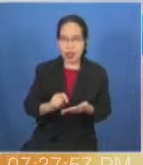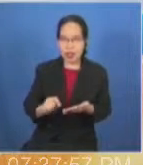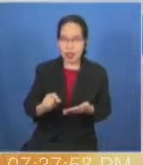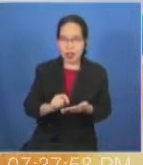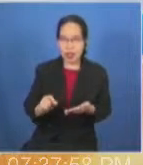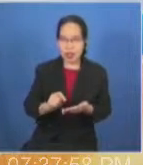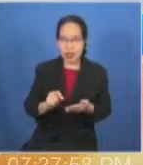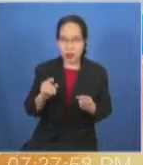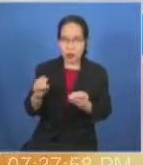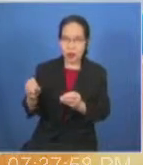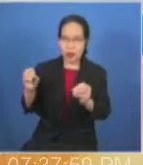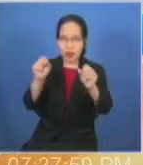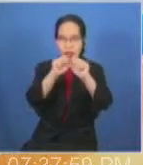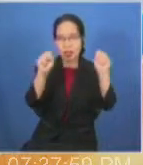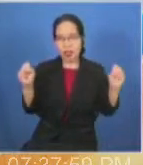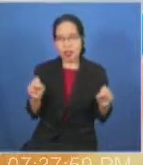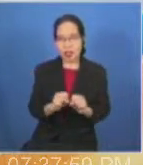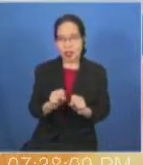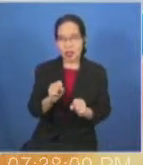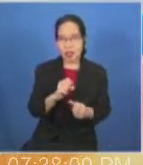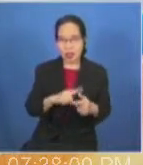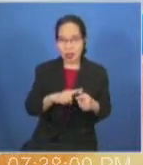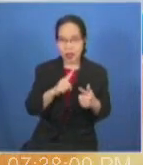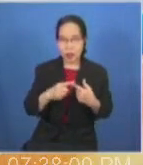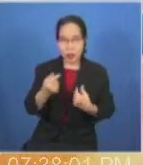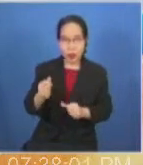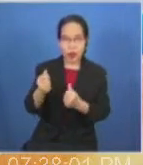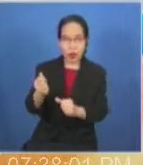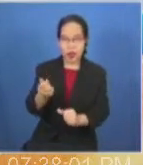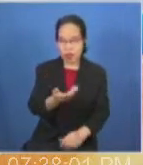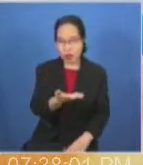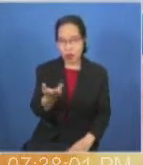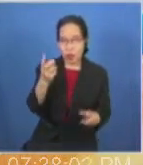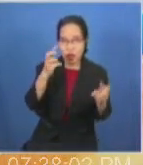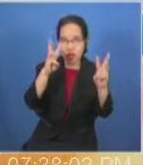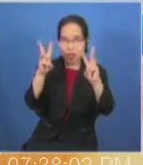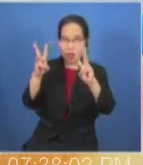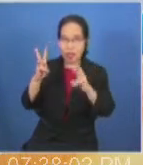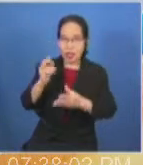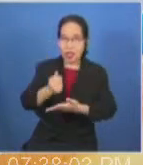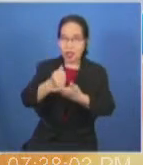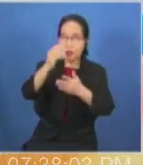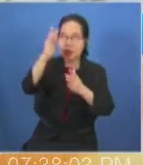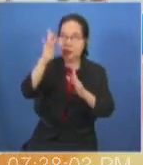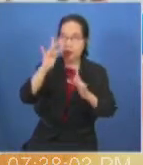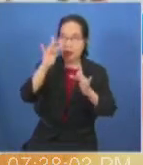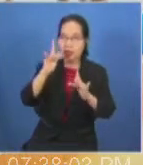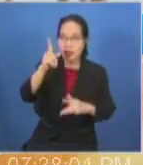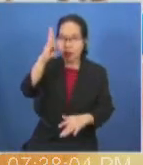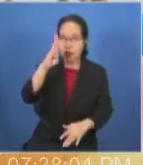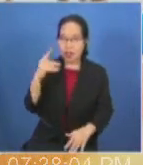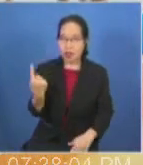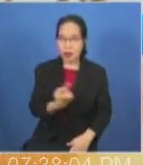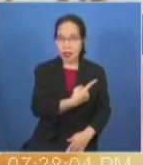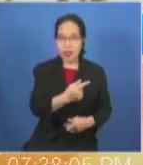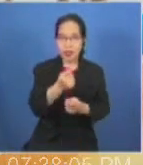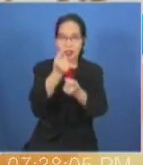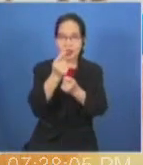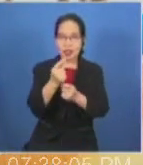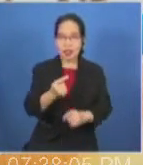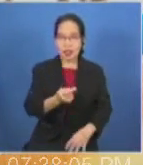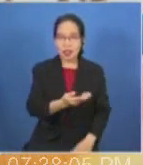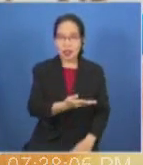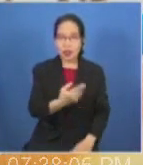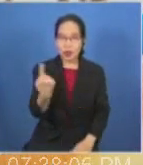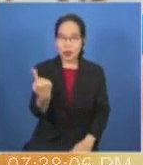saying. We're also showing it on our screen so that you could follow. With the help and mercy of the Lord,